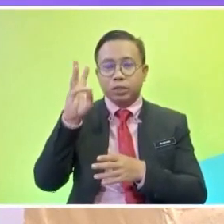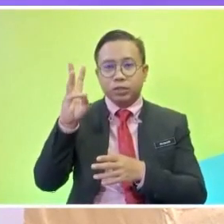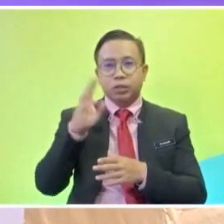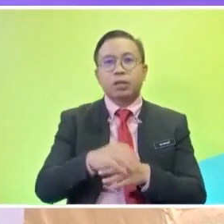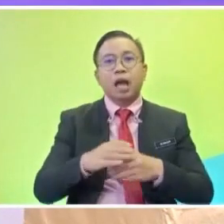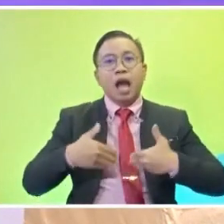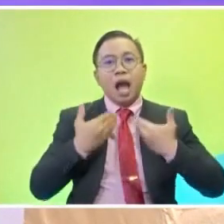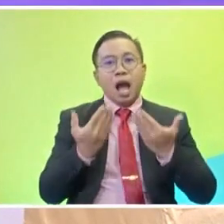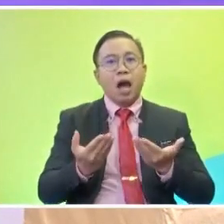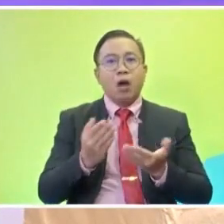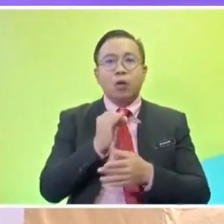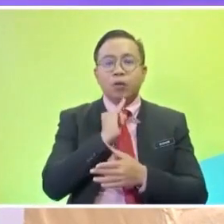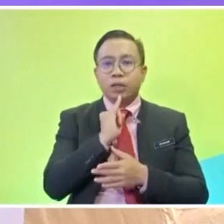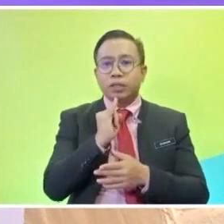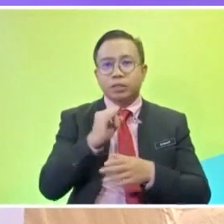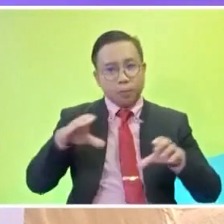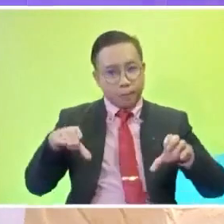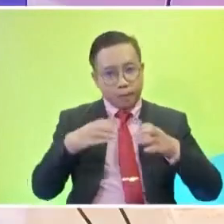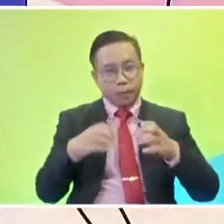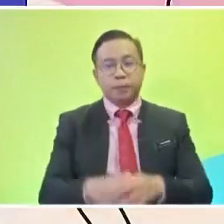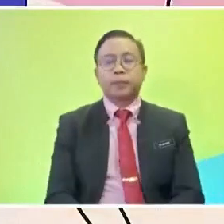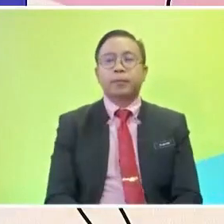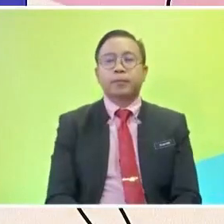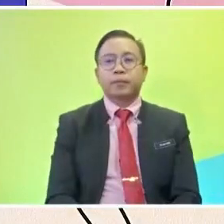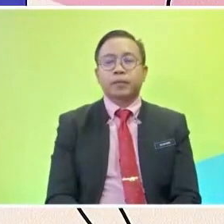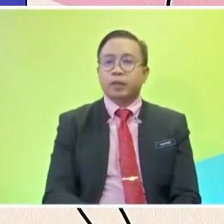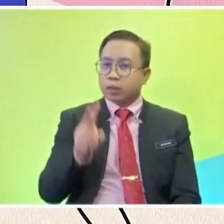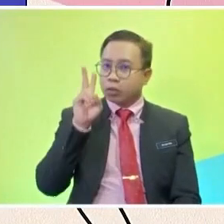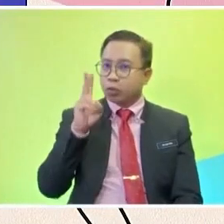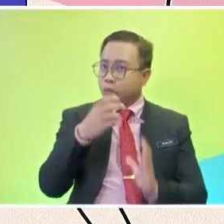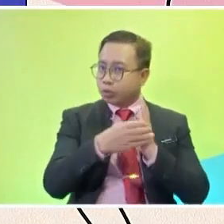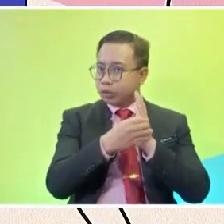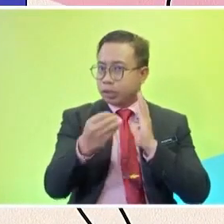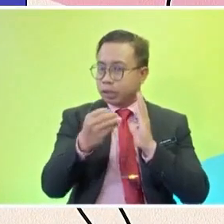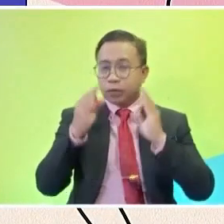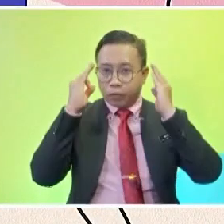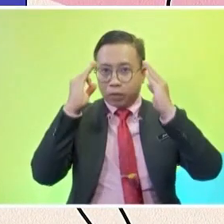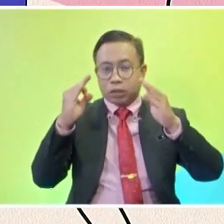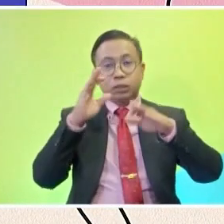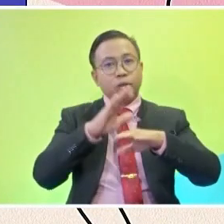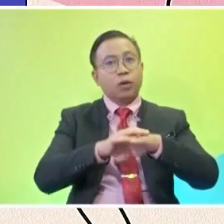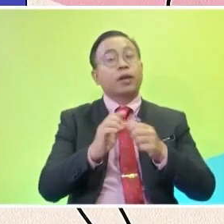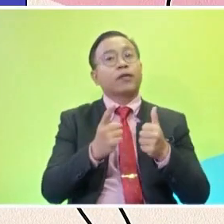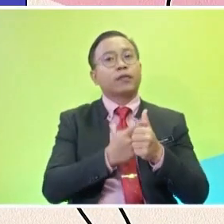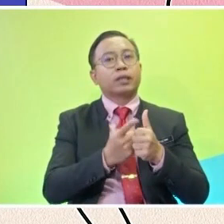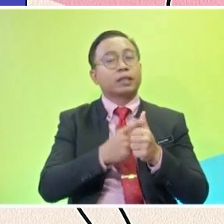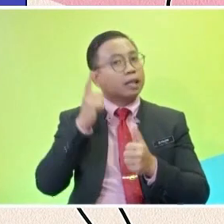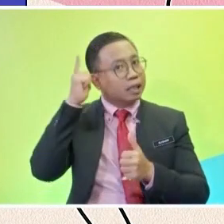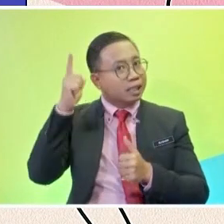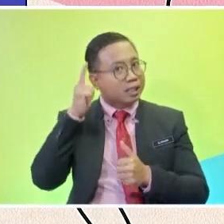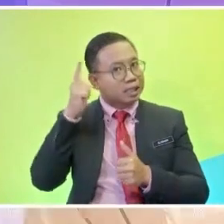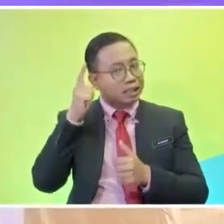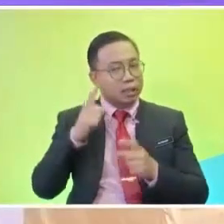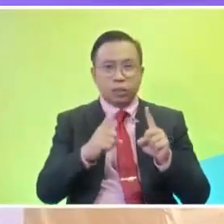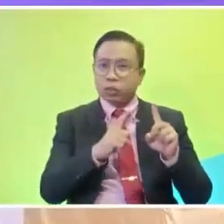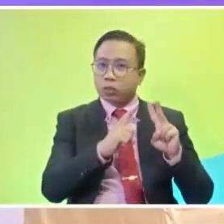how is it made? So in this lesson today, actually there are two skills that we're going to focus on. First is listening and the